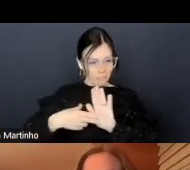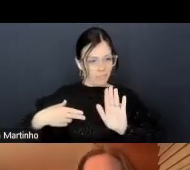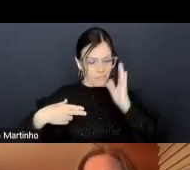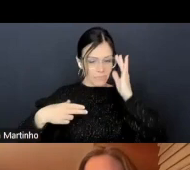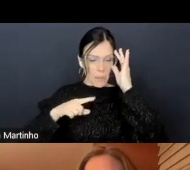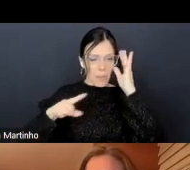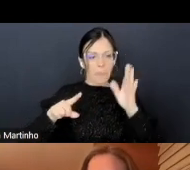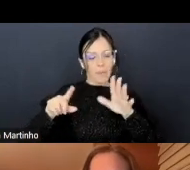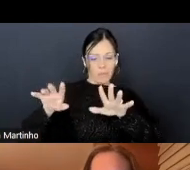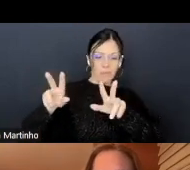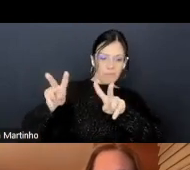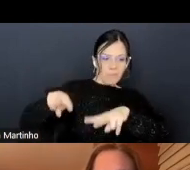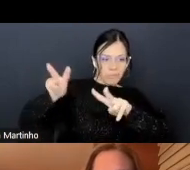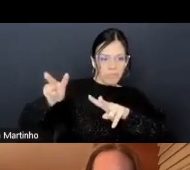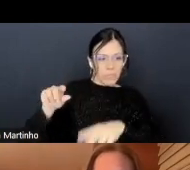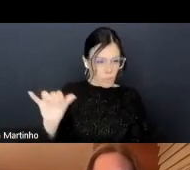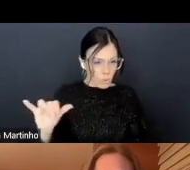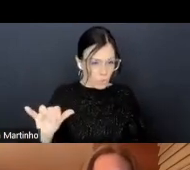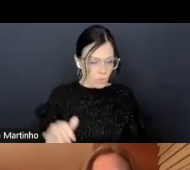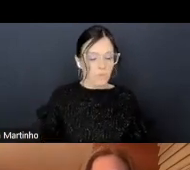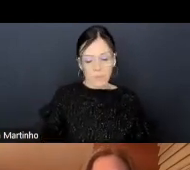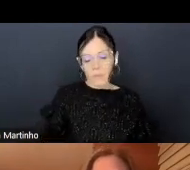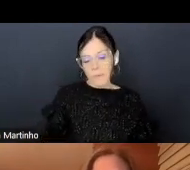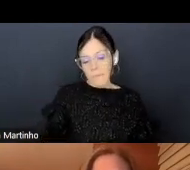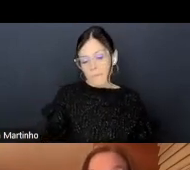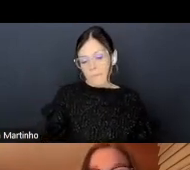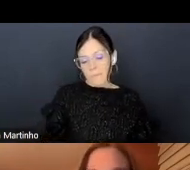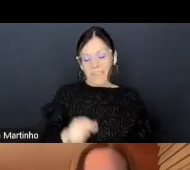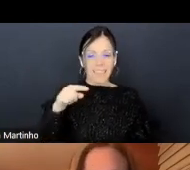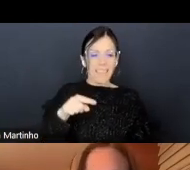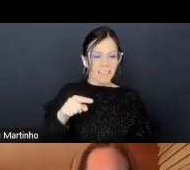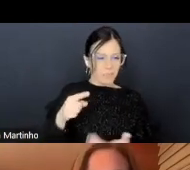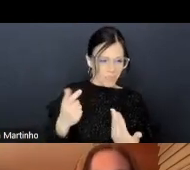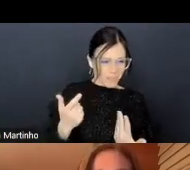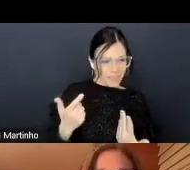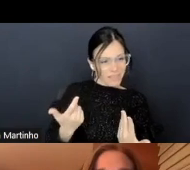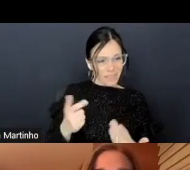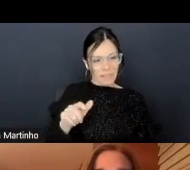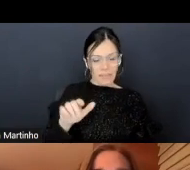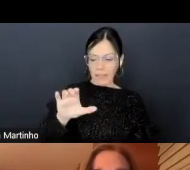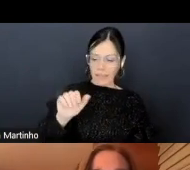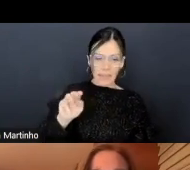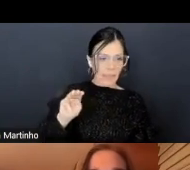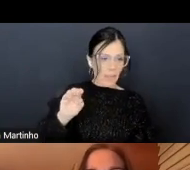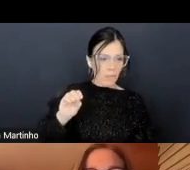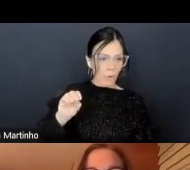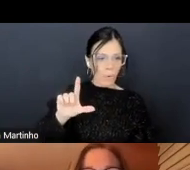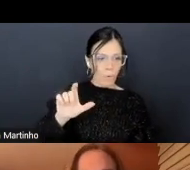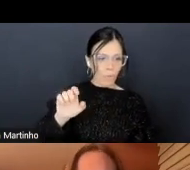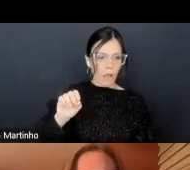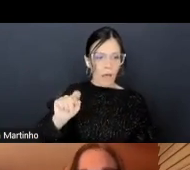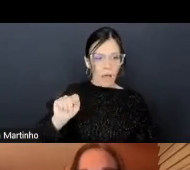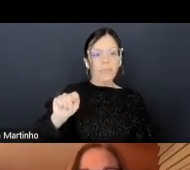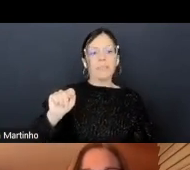stigma um you know this was the um camelot president who liked to perform